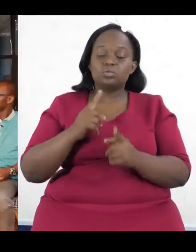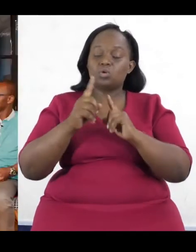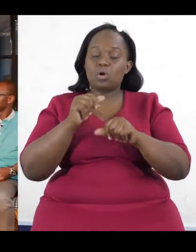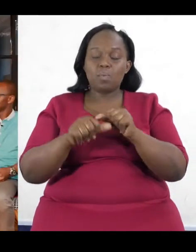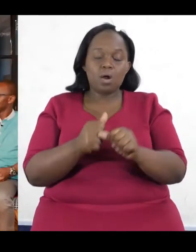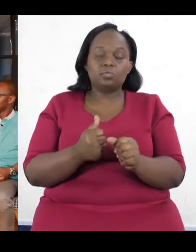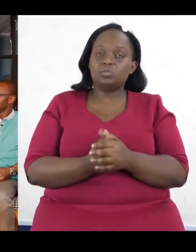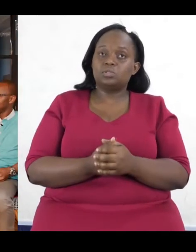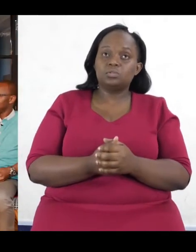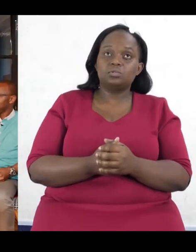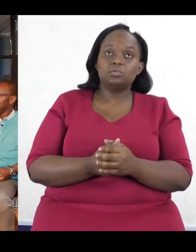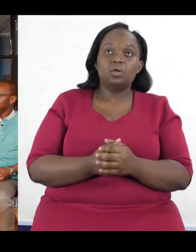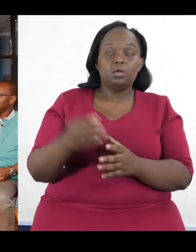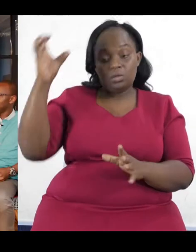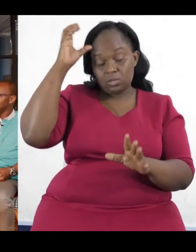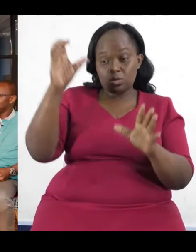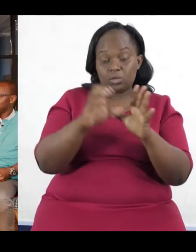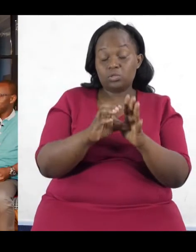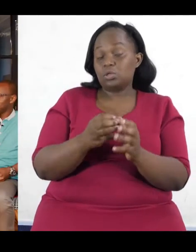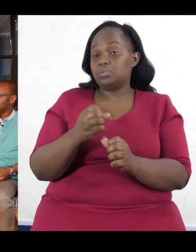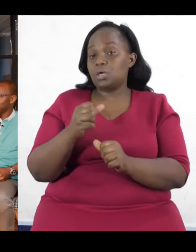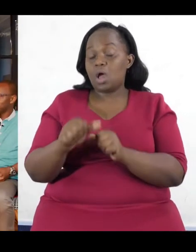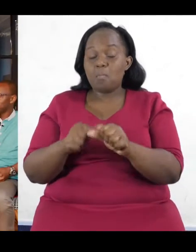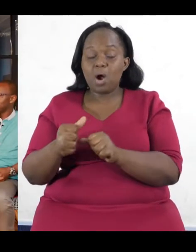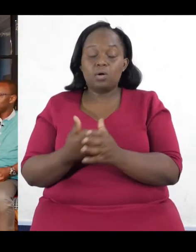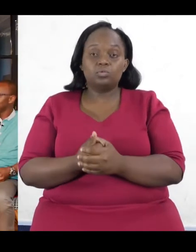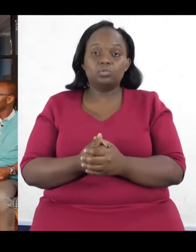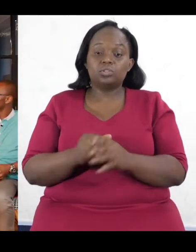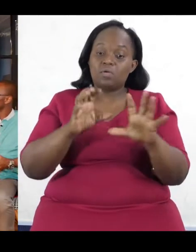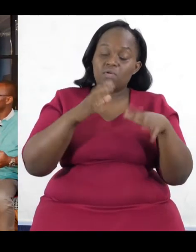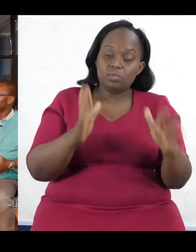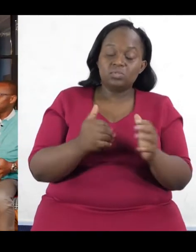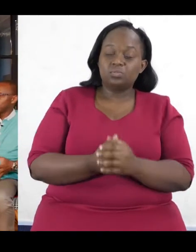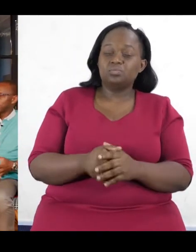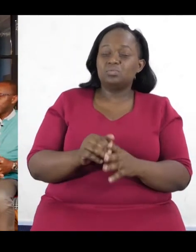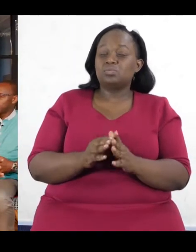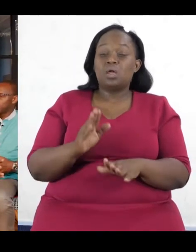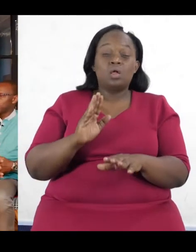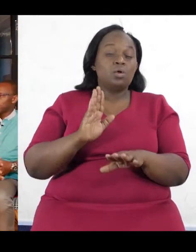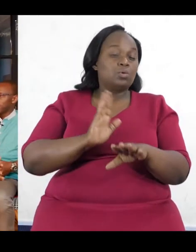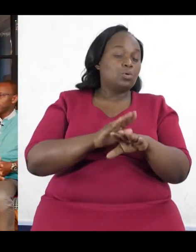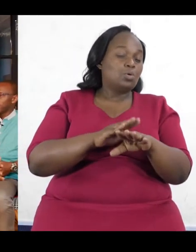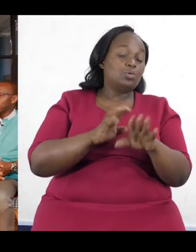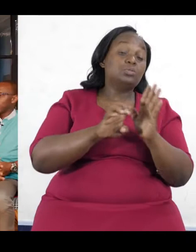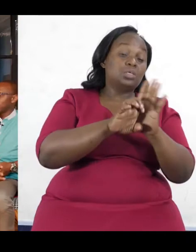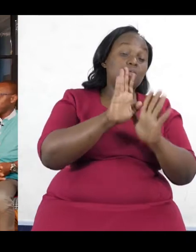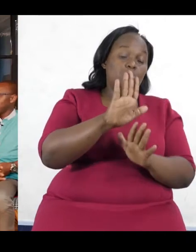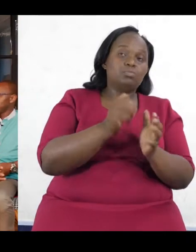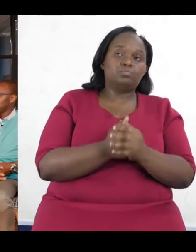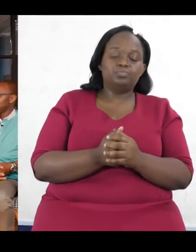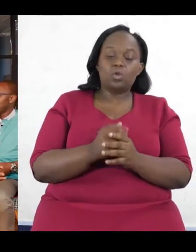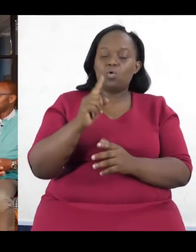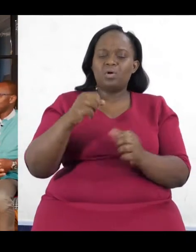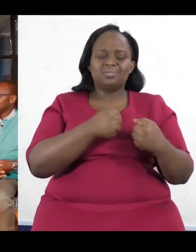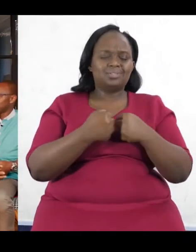to fork? Yeah, that's an interesting concept. And you gave a very good example. And one